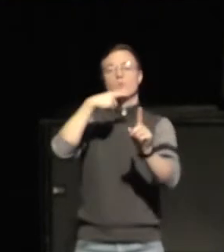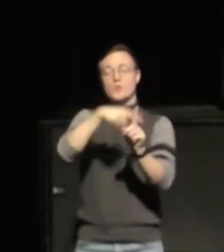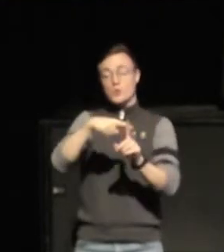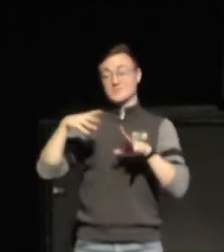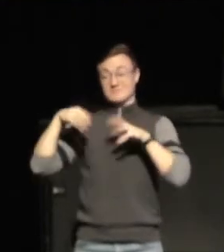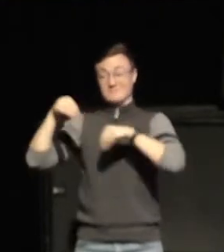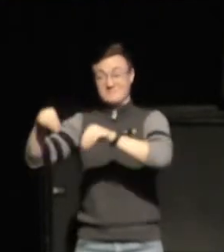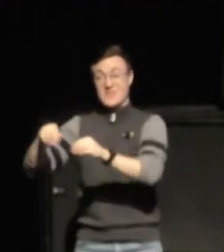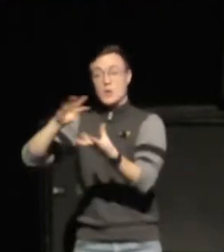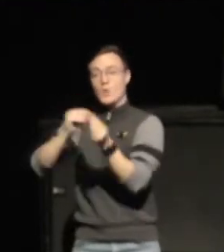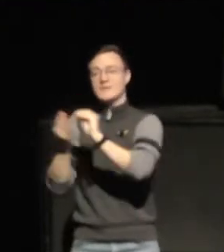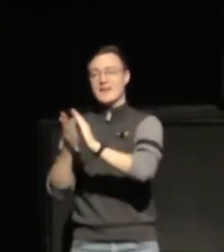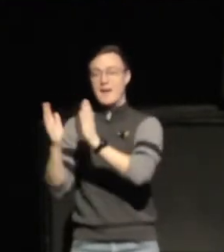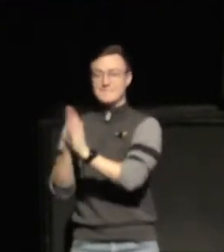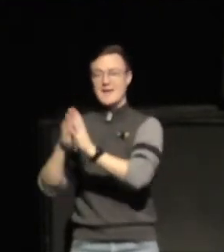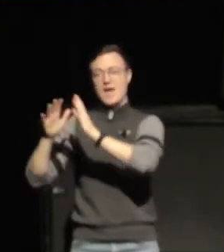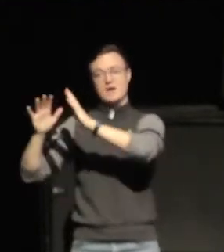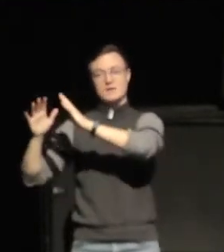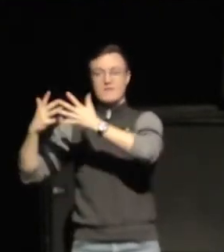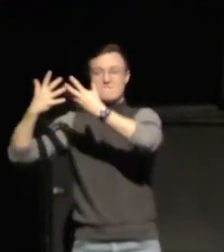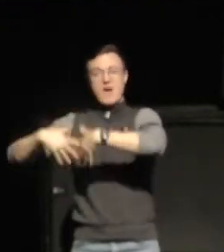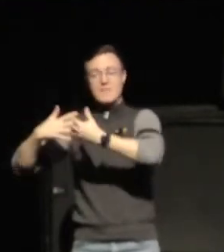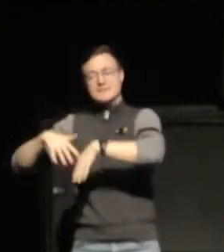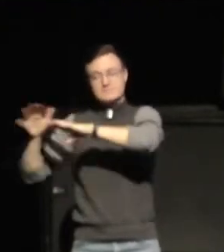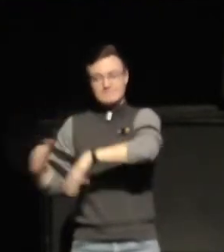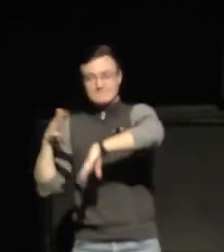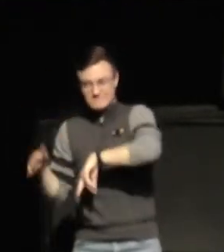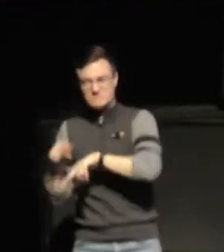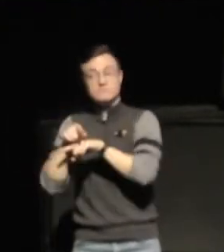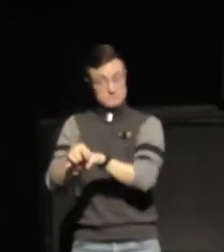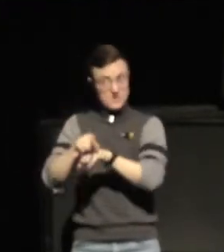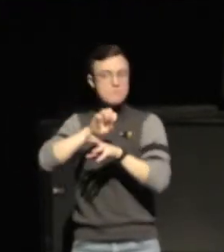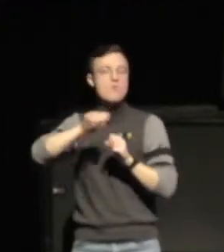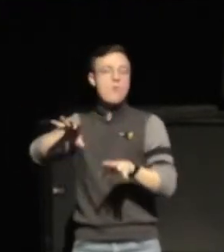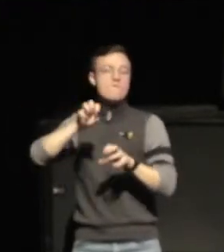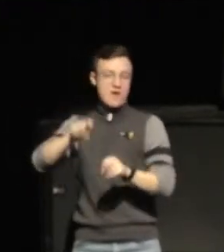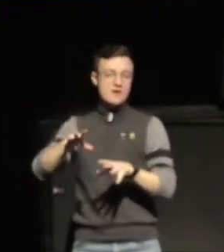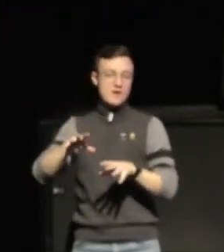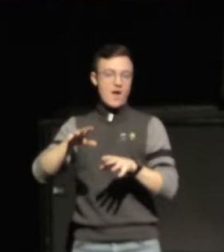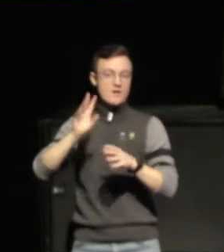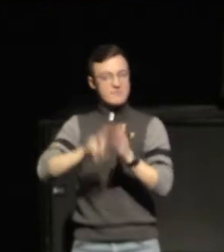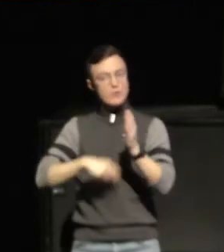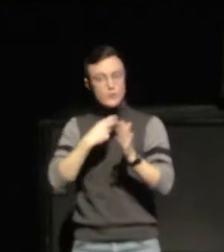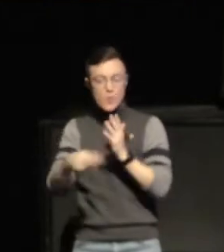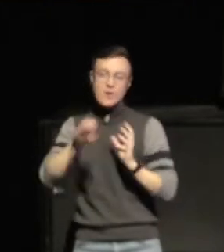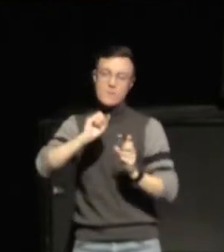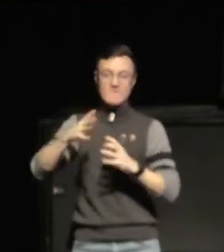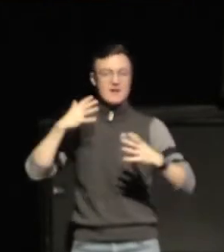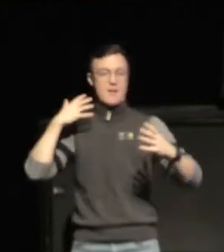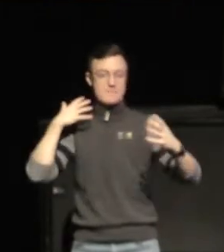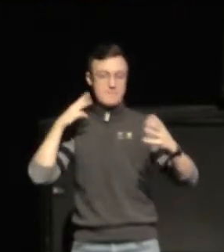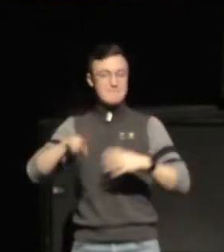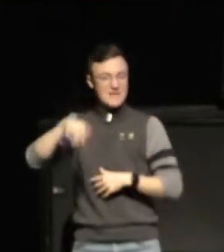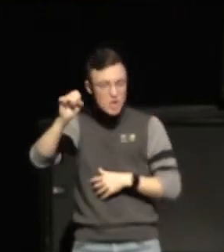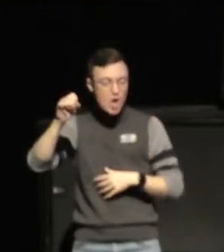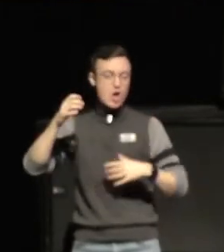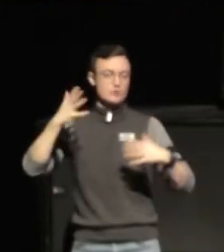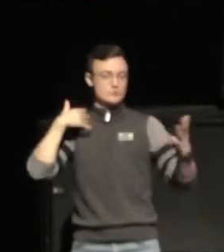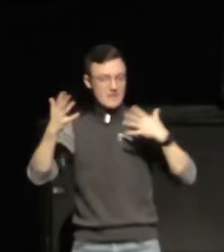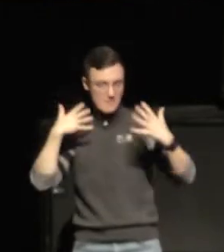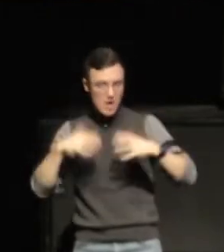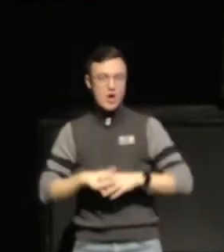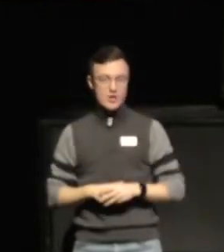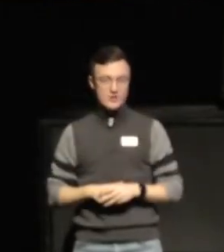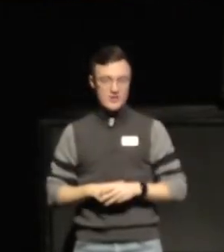production are extremely detrimental to the environment. And increasingly, we have initiatives like what Mathilde